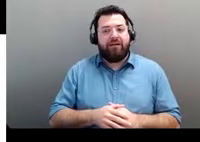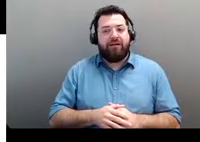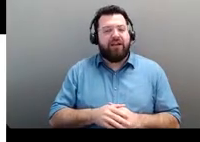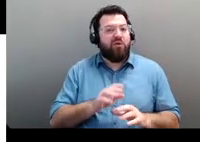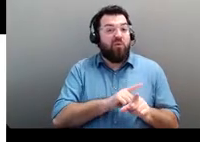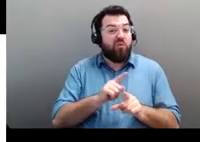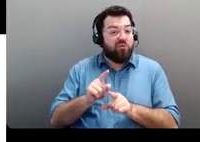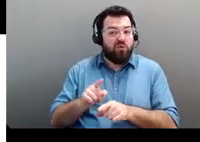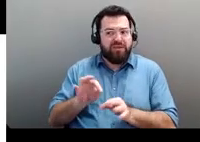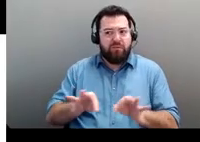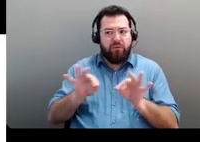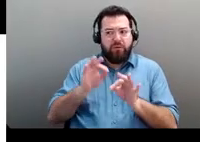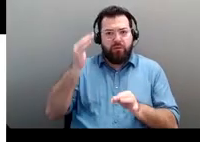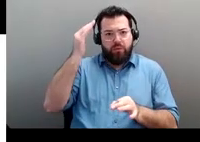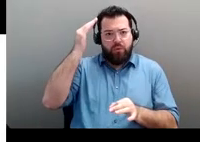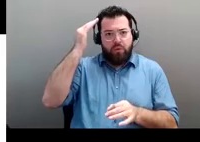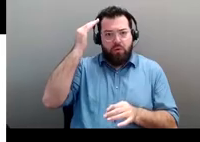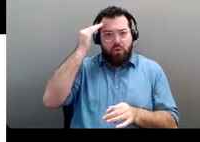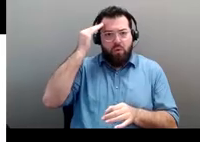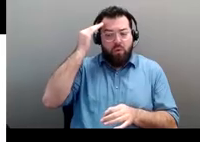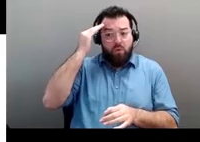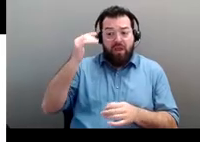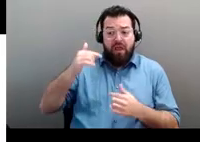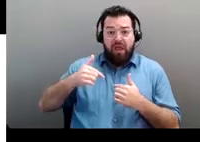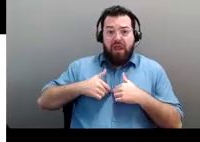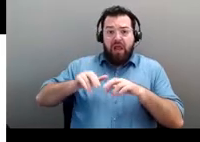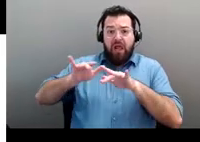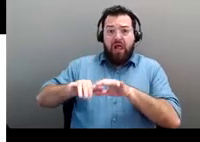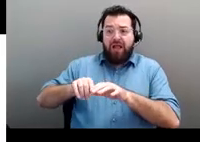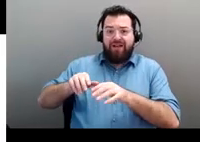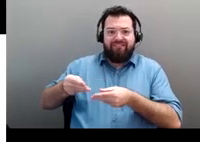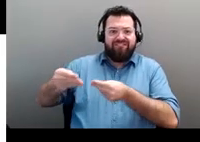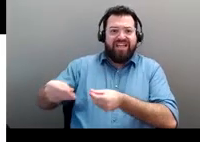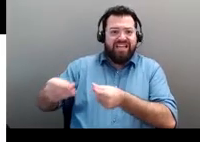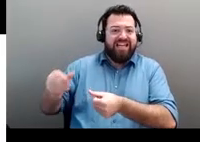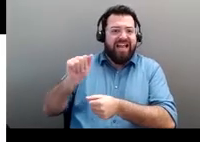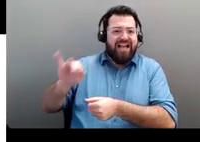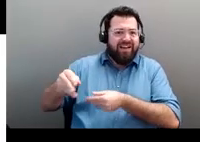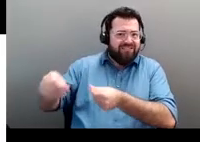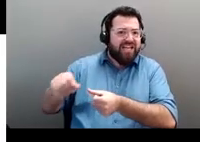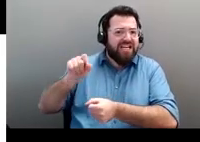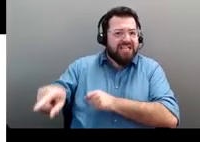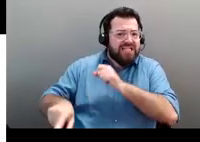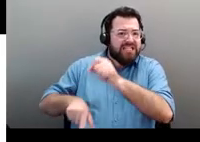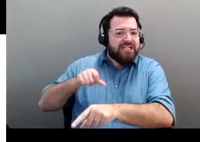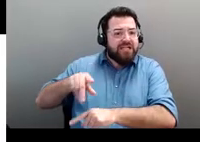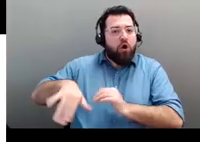with your data? So being mindful of the data safety and